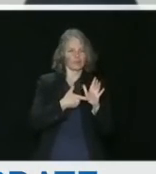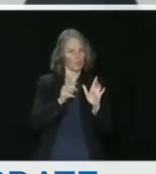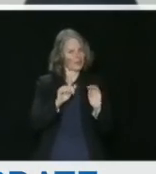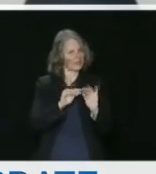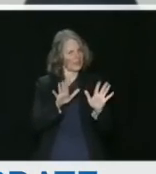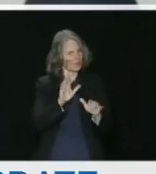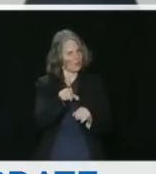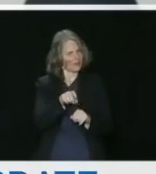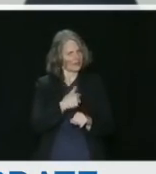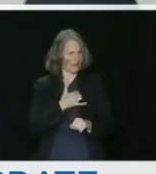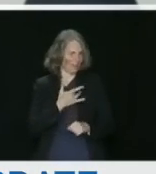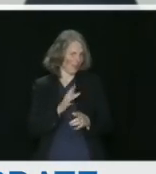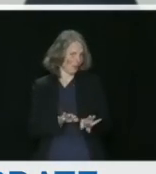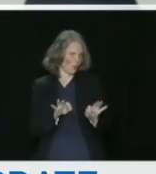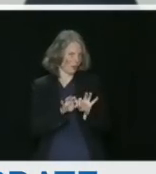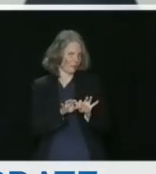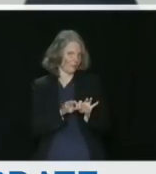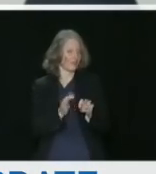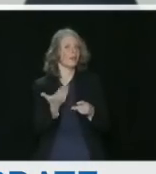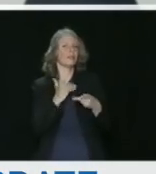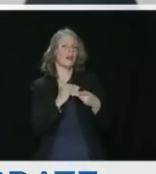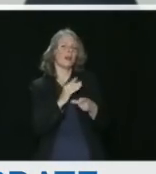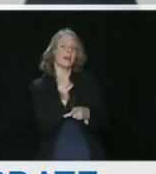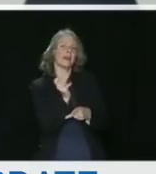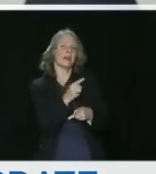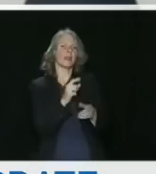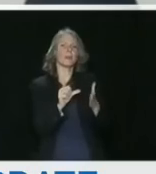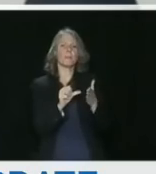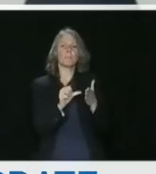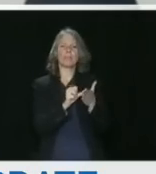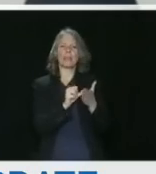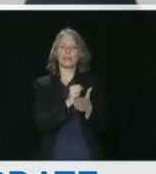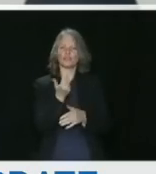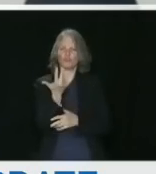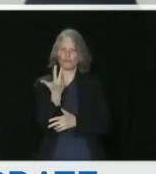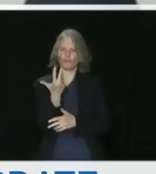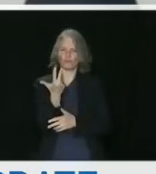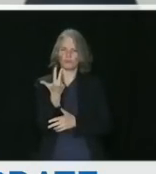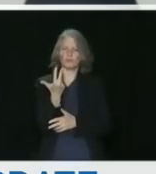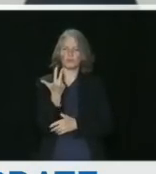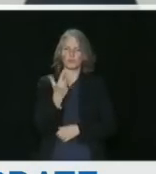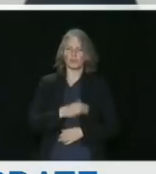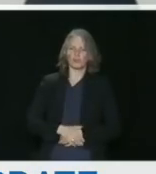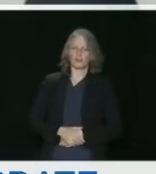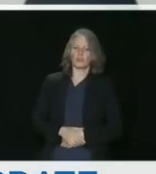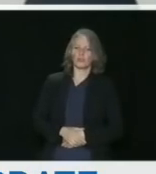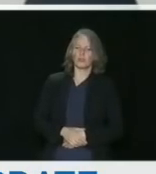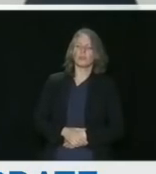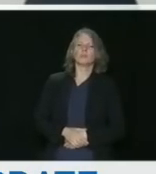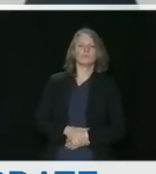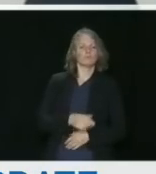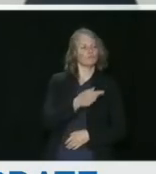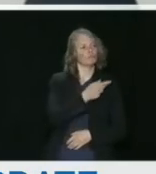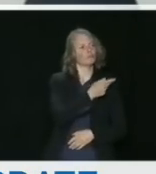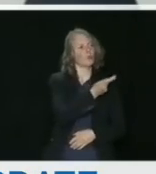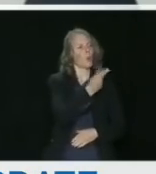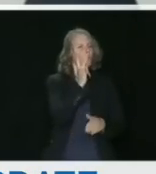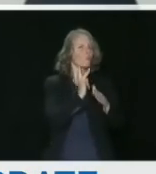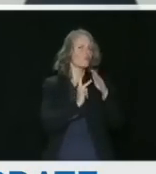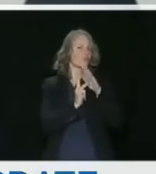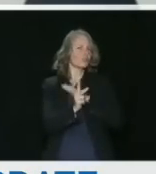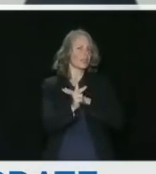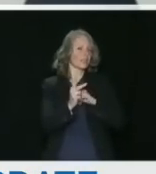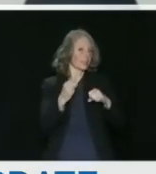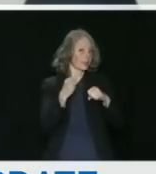have another question on page 3. There are projections and data on